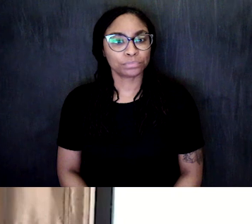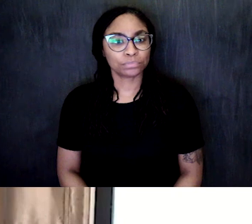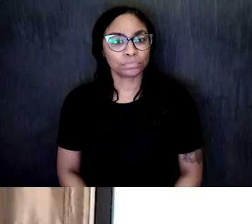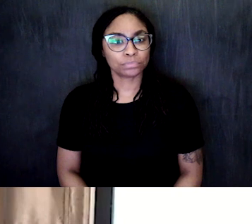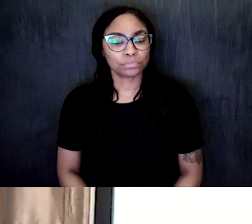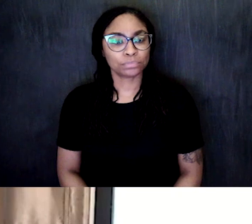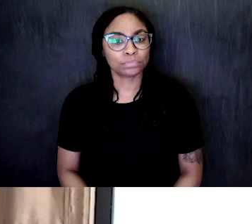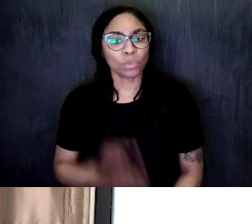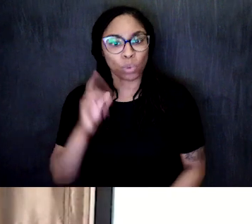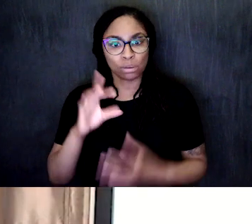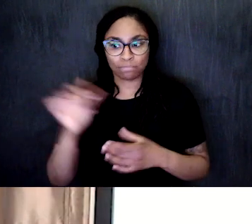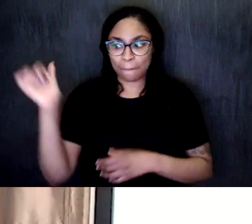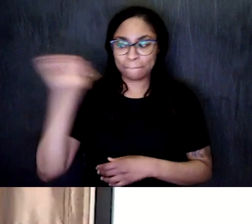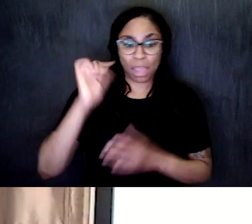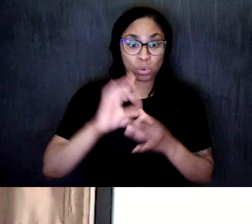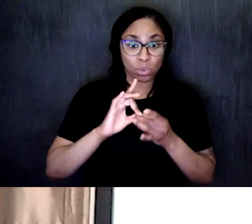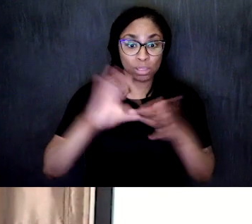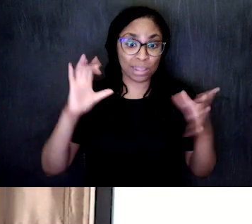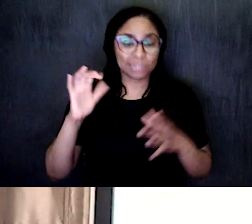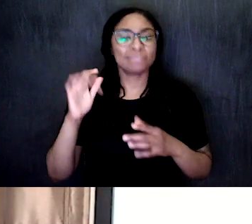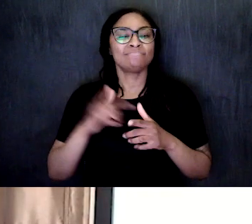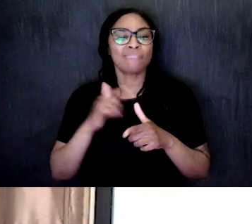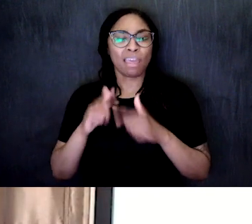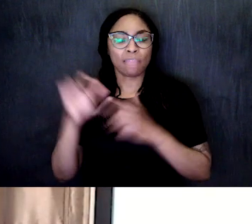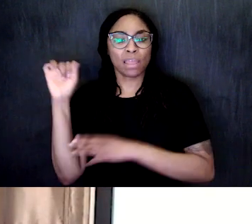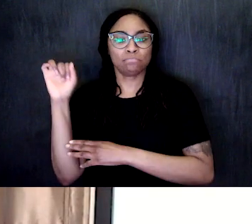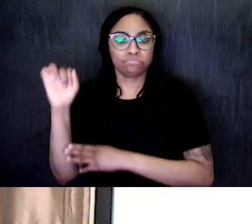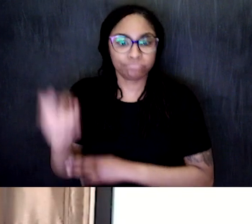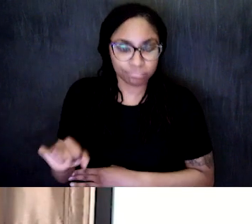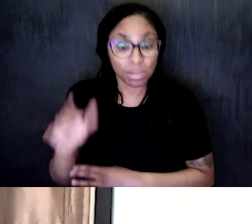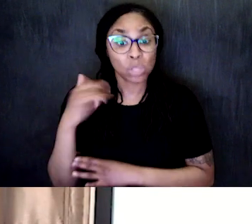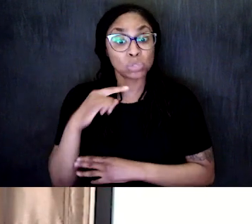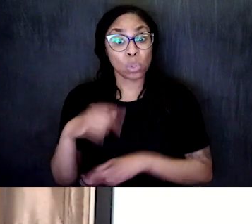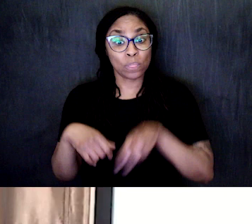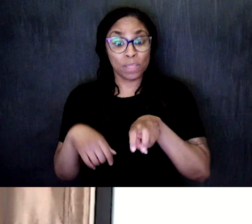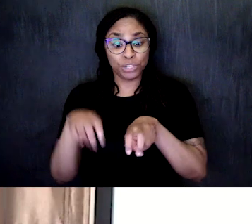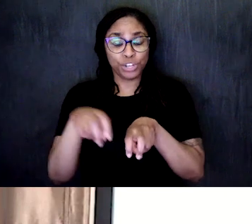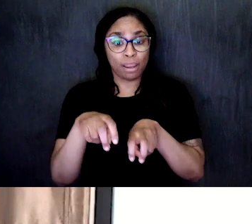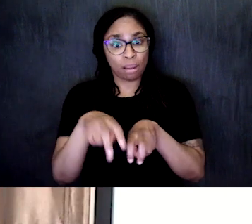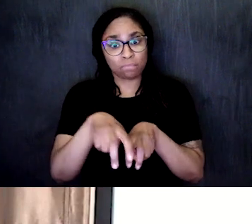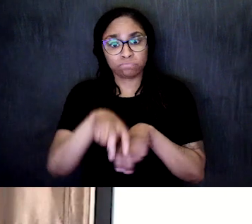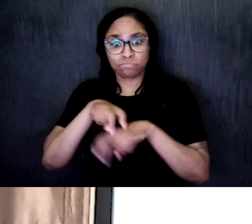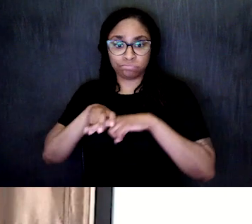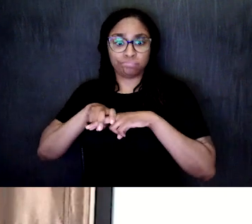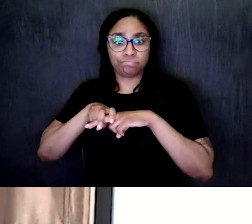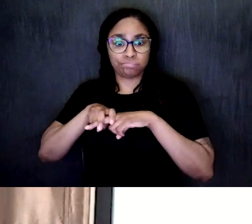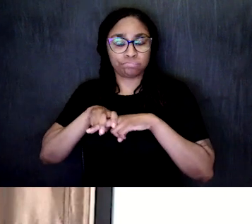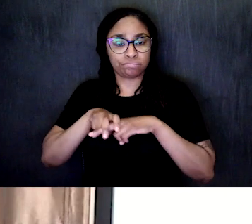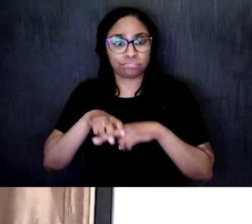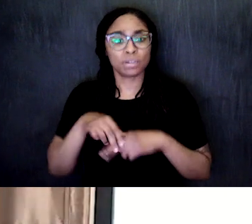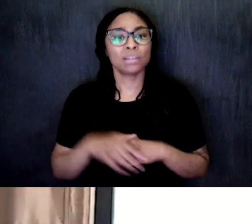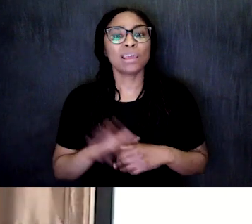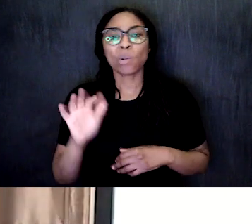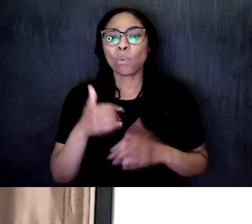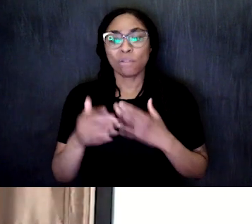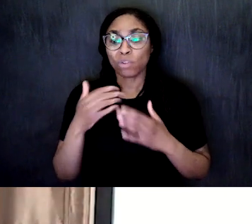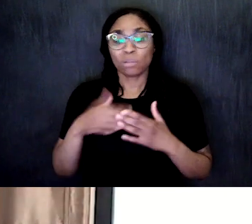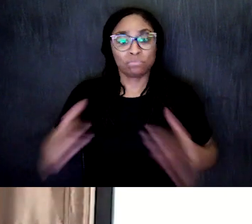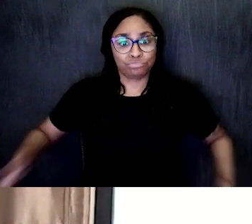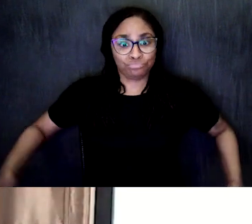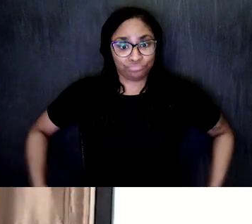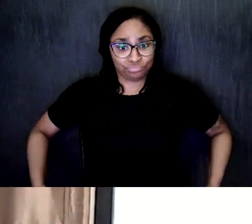here, okay? And then we'll go into a forward bend. We'll come to the back of the chair, holding onto the chair or the knees,